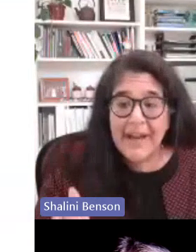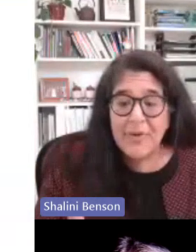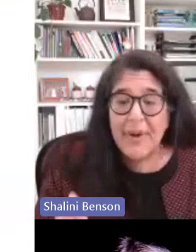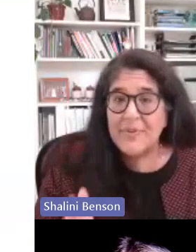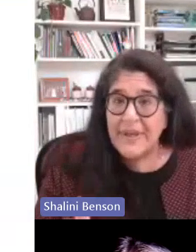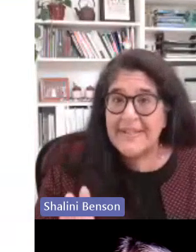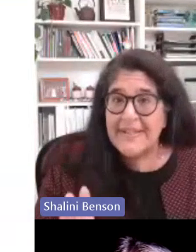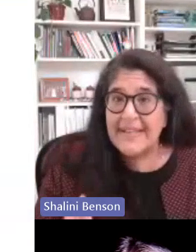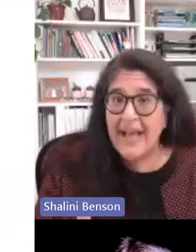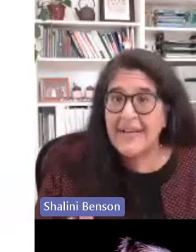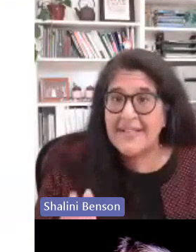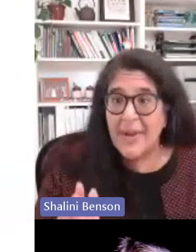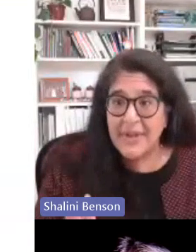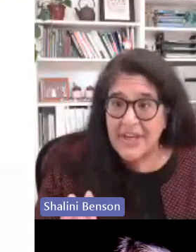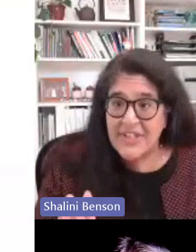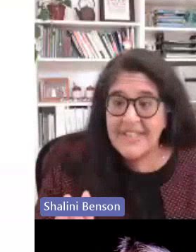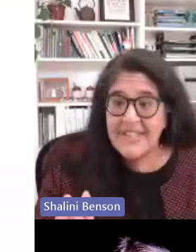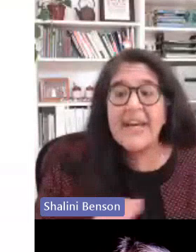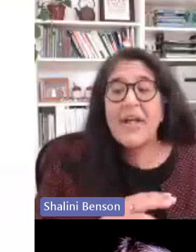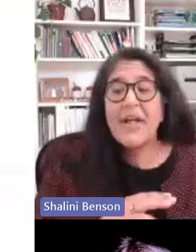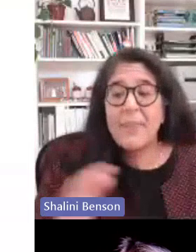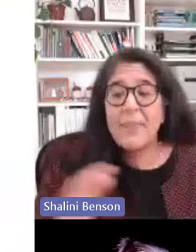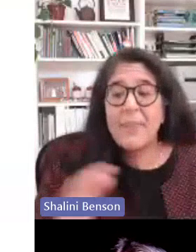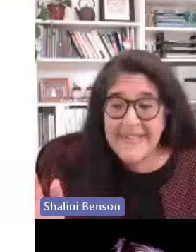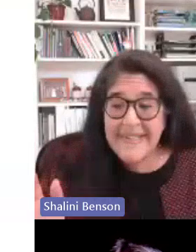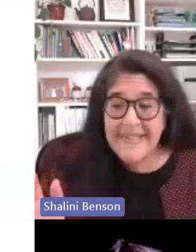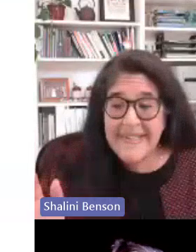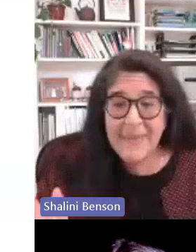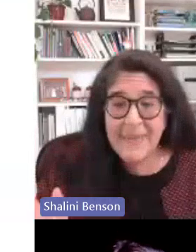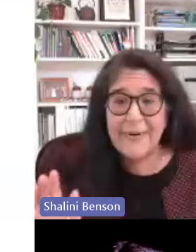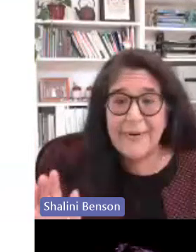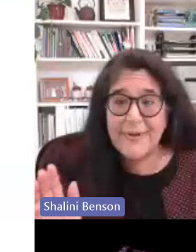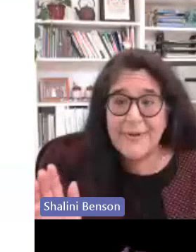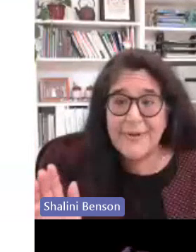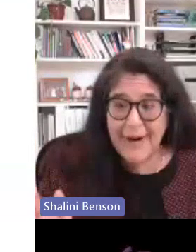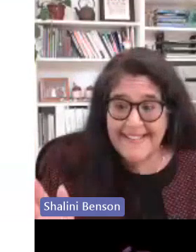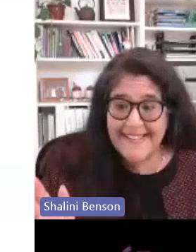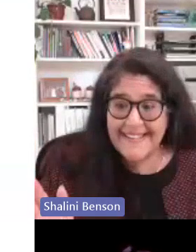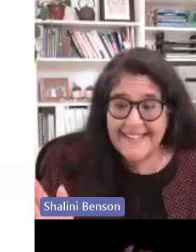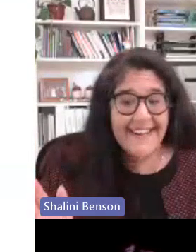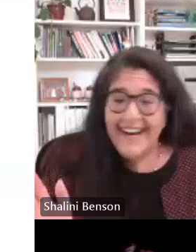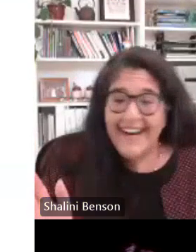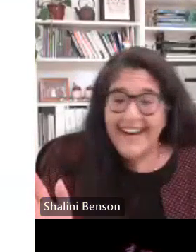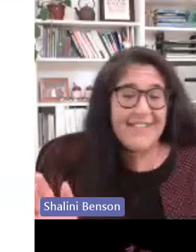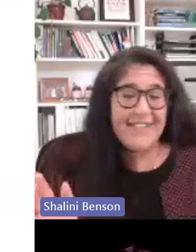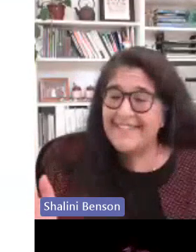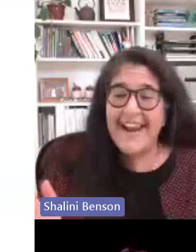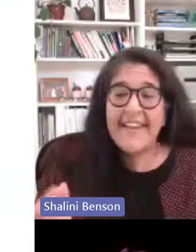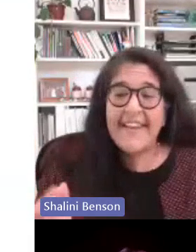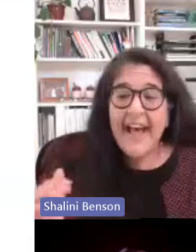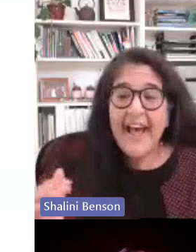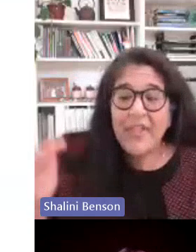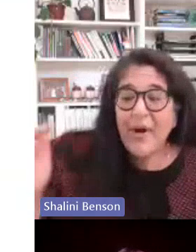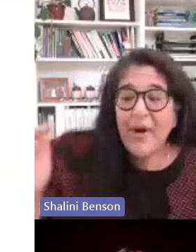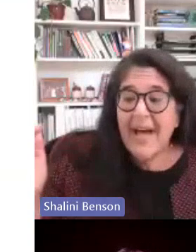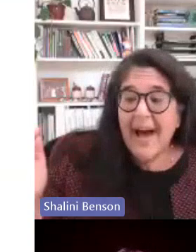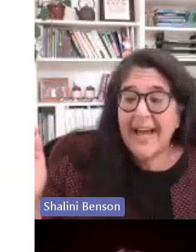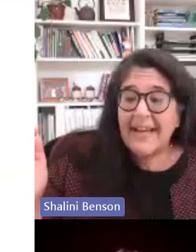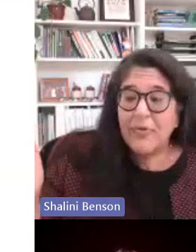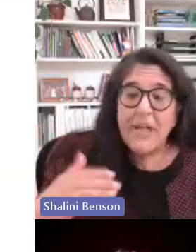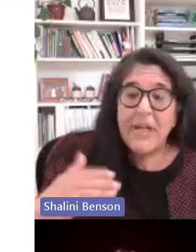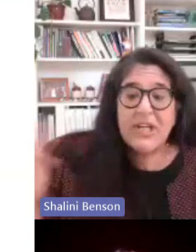that's why we care about swings and outlays and obligations. The business should be there are no surprises. We do not, and